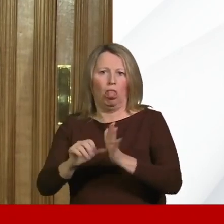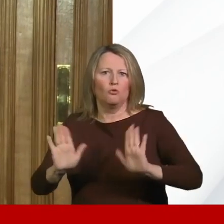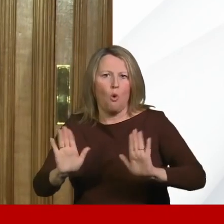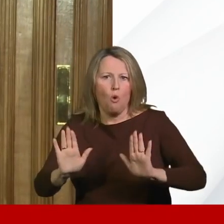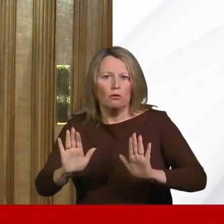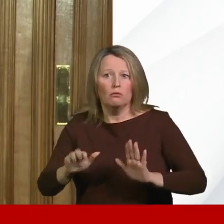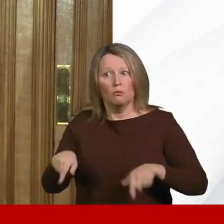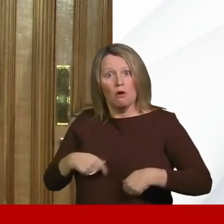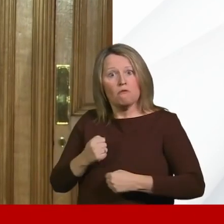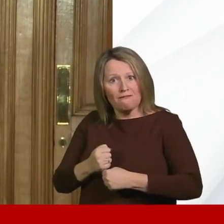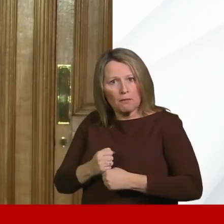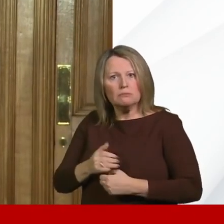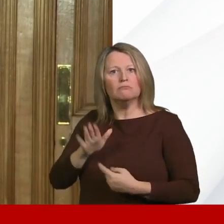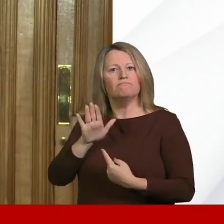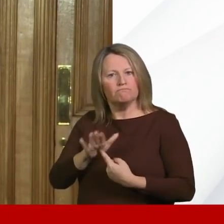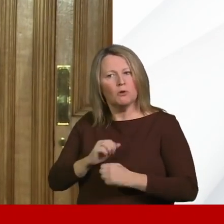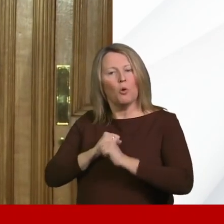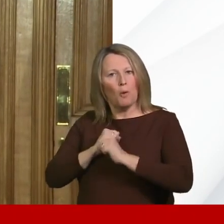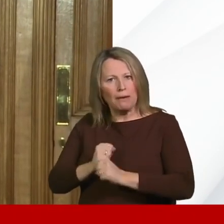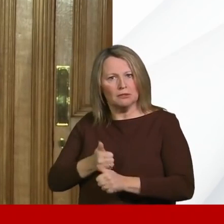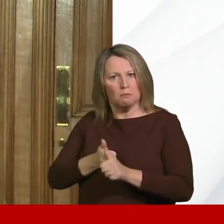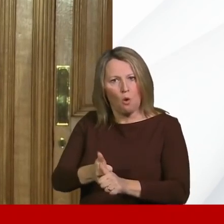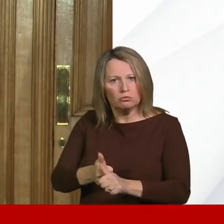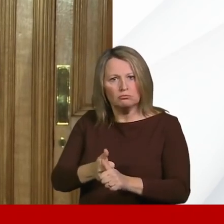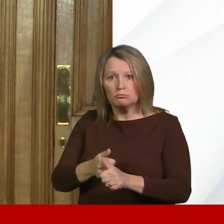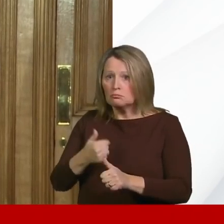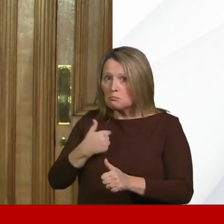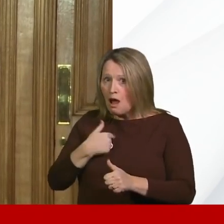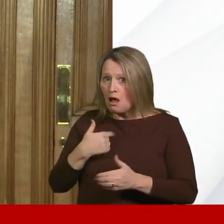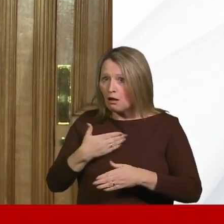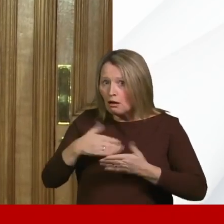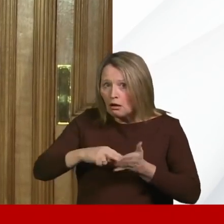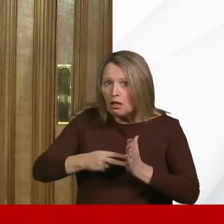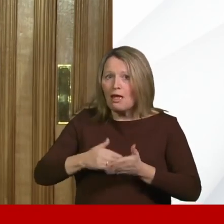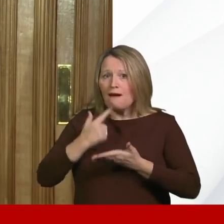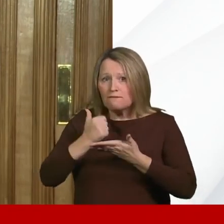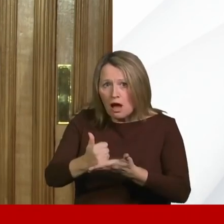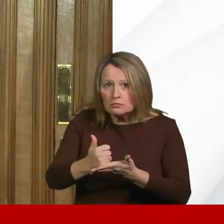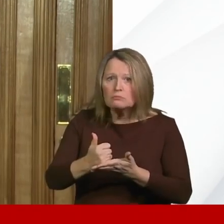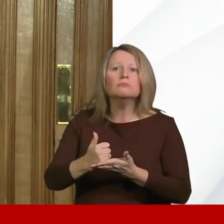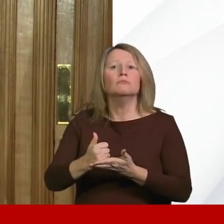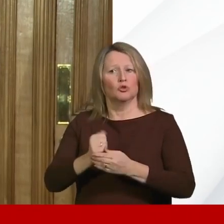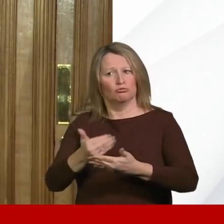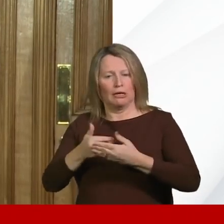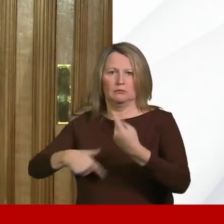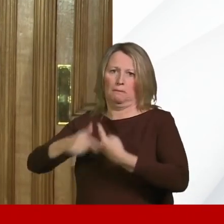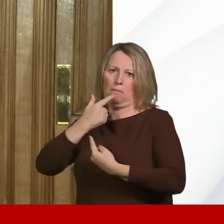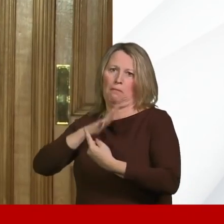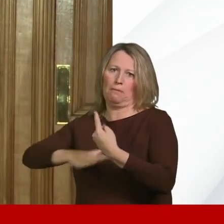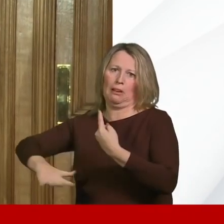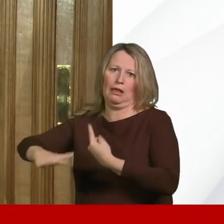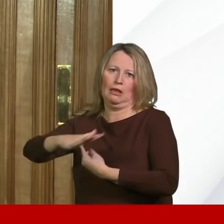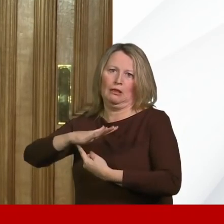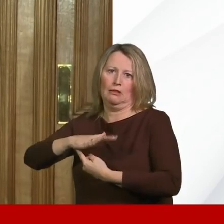that kind of disruption, is entitled, as I said yesterday, to protection and support, and that's what we will provide.